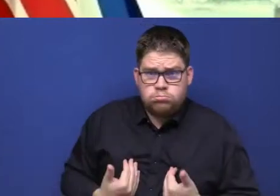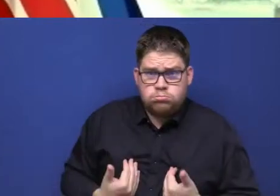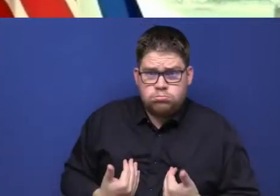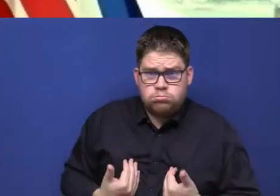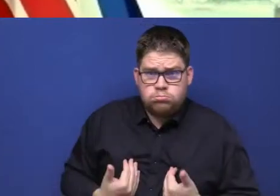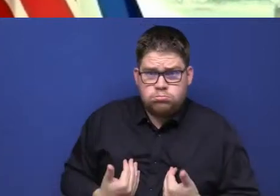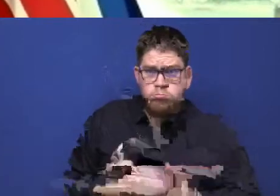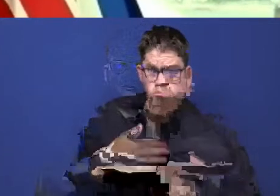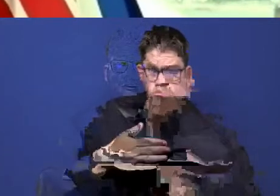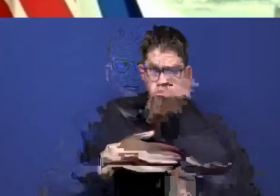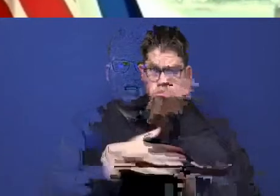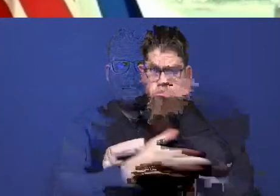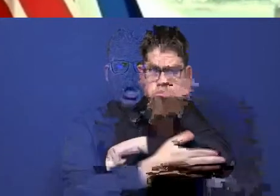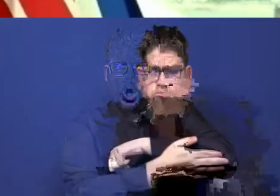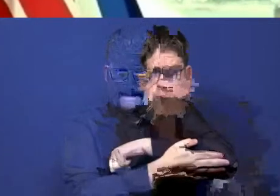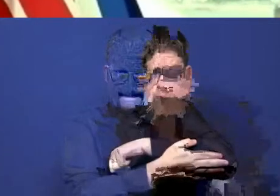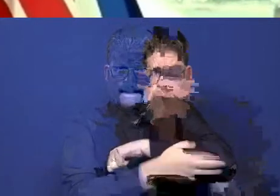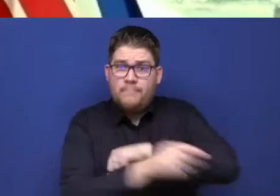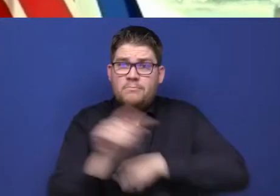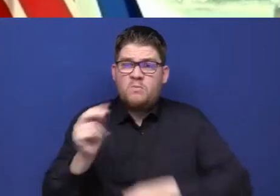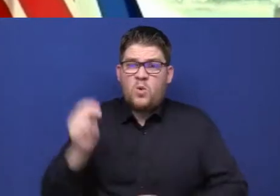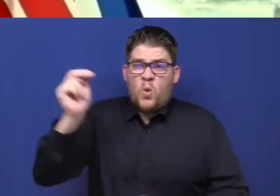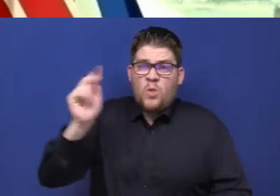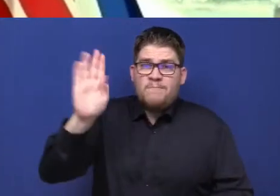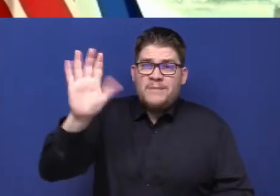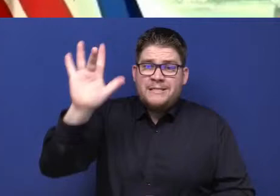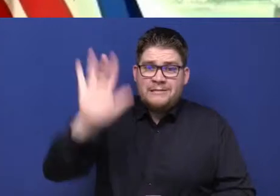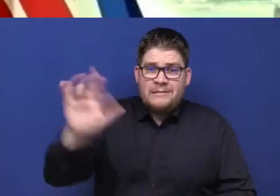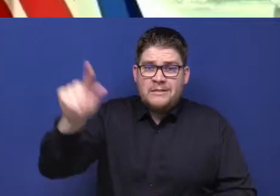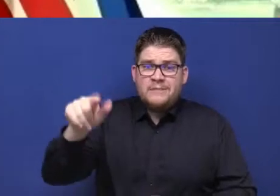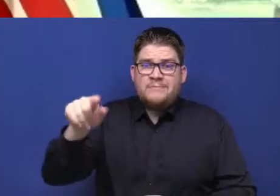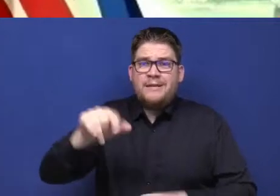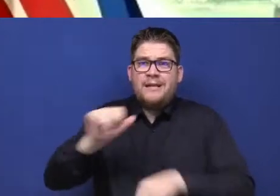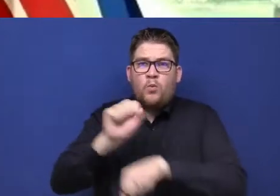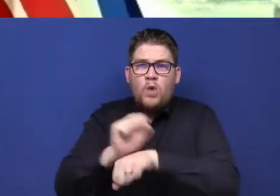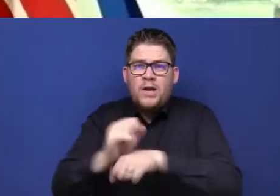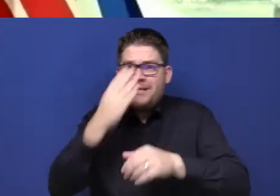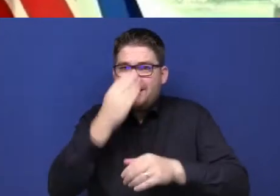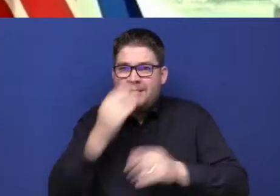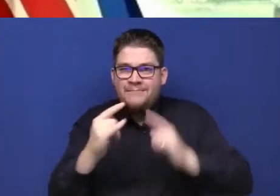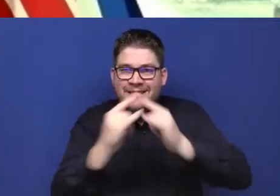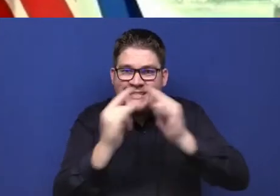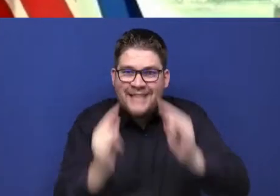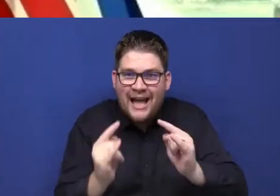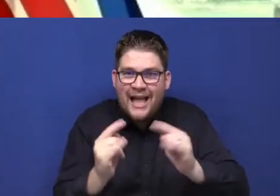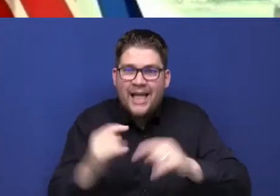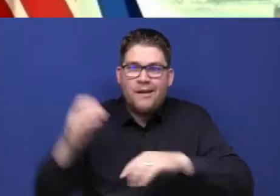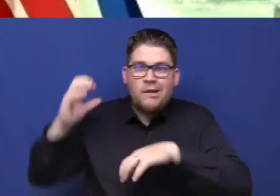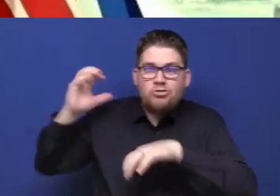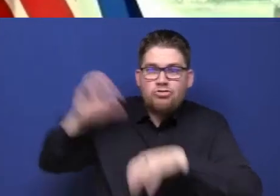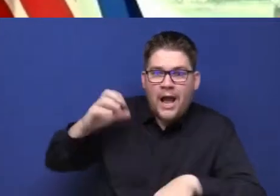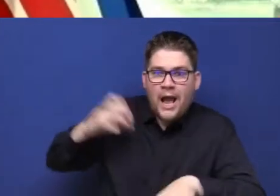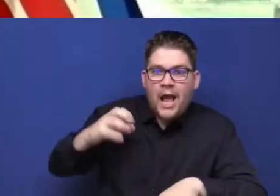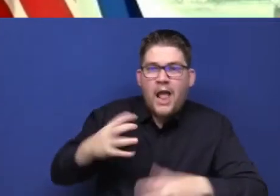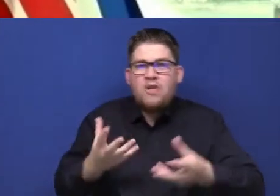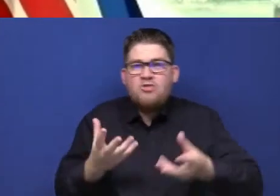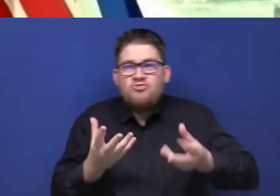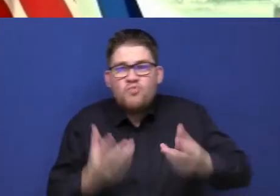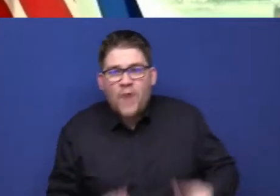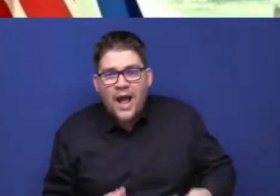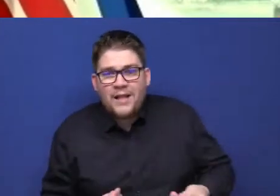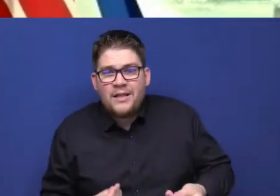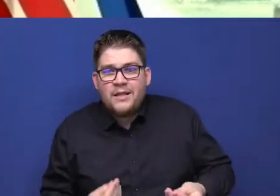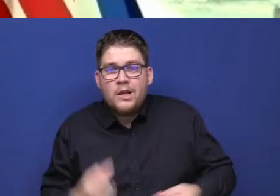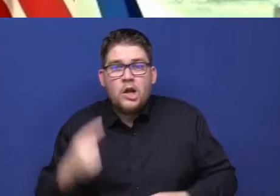we've heard that managers in Salmon Arm are staying at the Prestige Harborfront Resort nearby. So when you talk about fatigue, would the BC